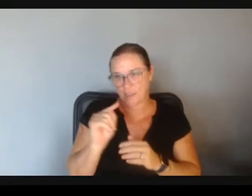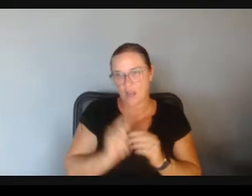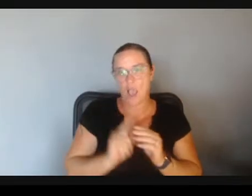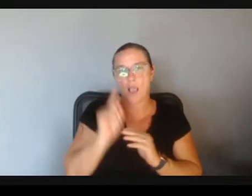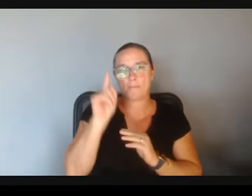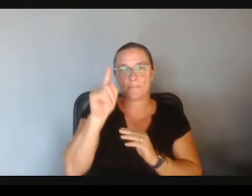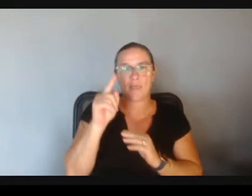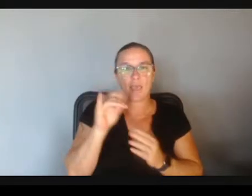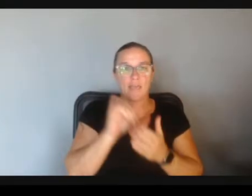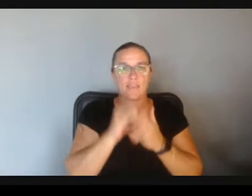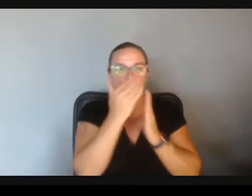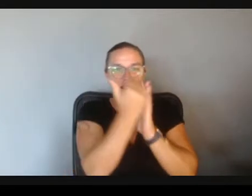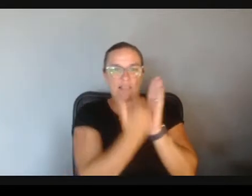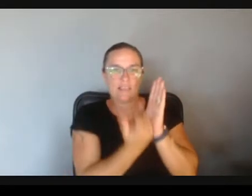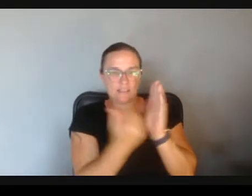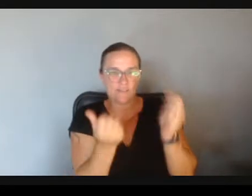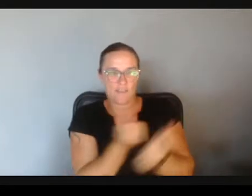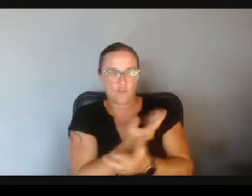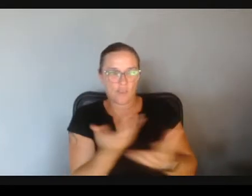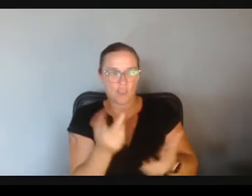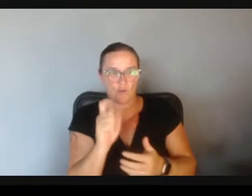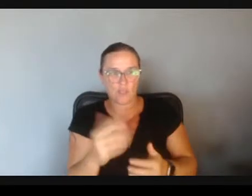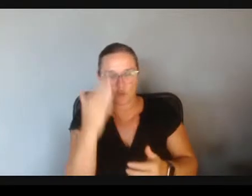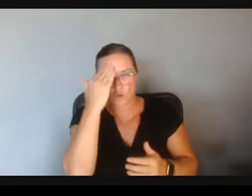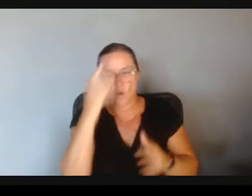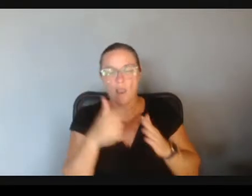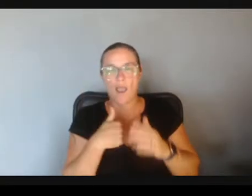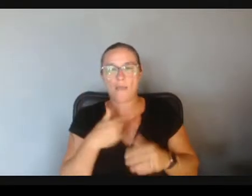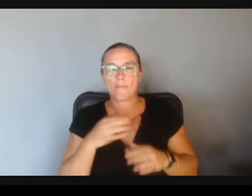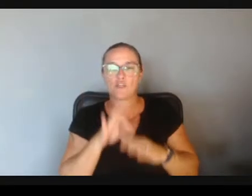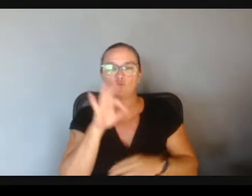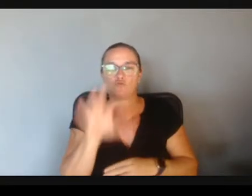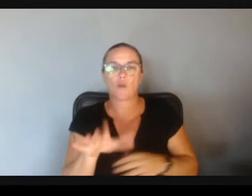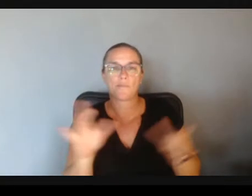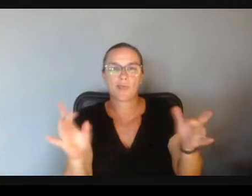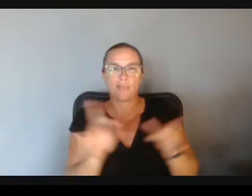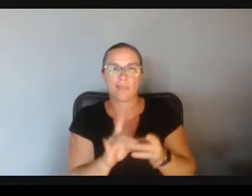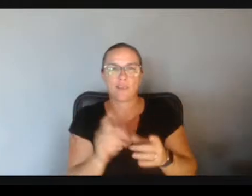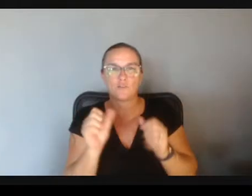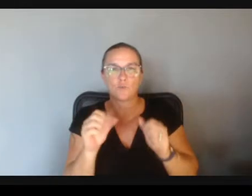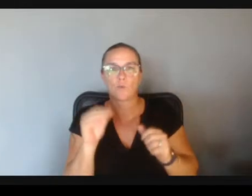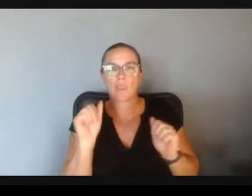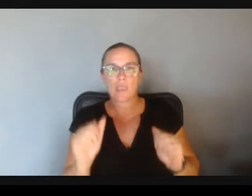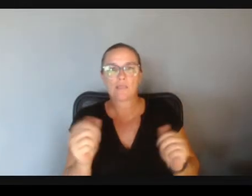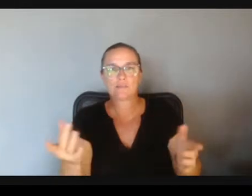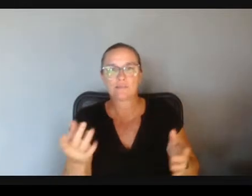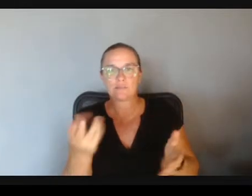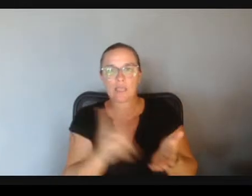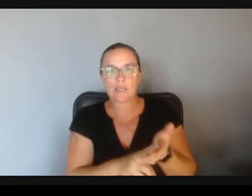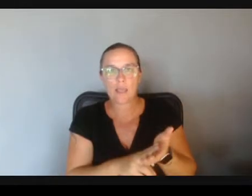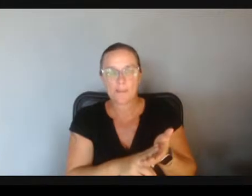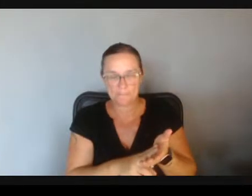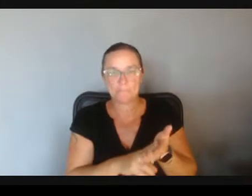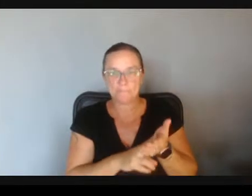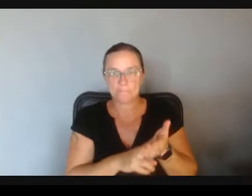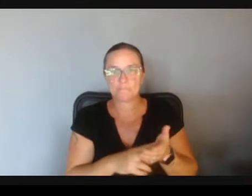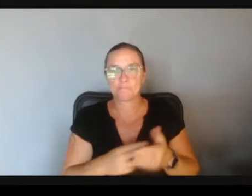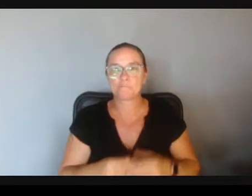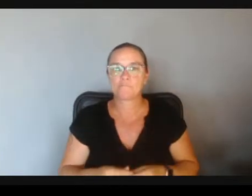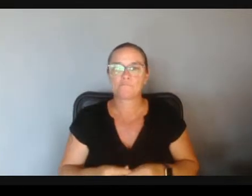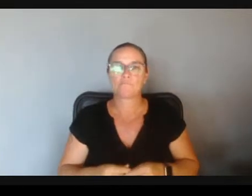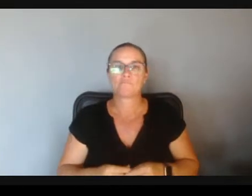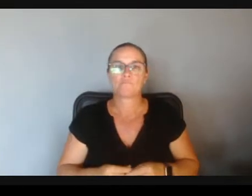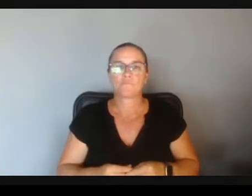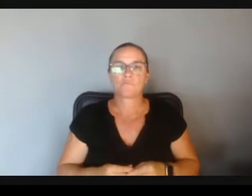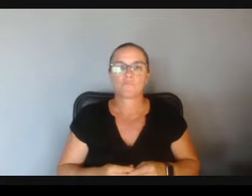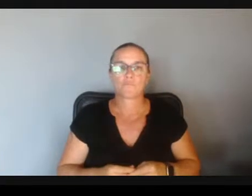list of everything you need to know. I'm going to drop the link so that you can sign up for this in the chat as soon as I'm done here,